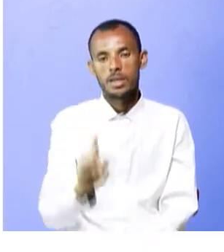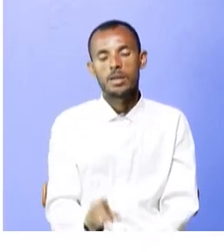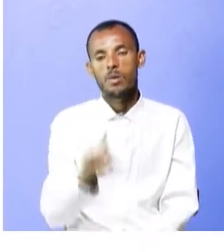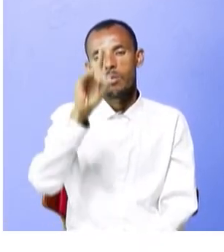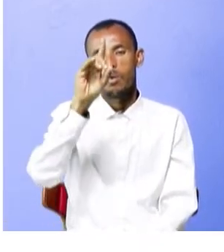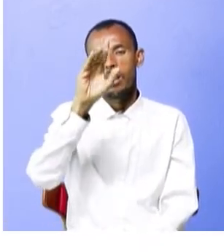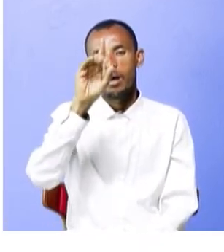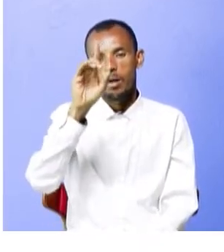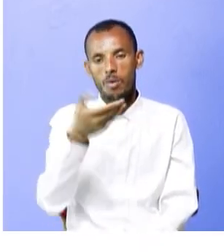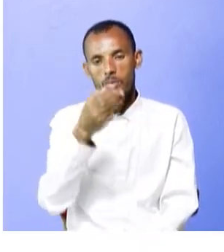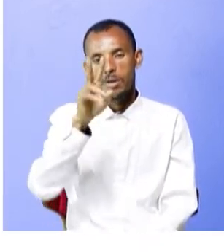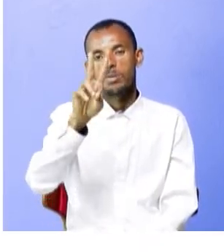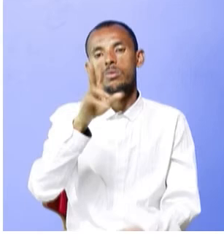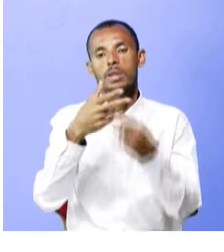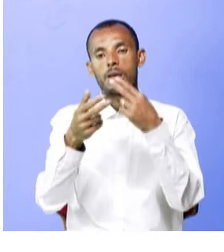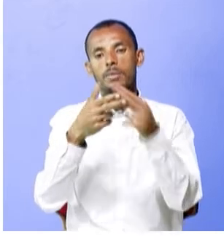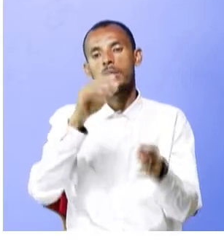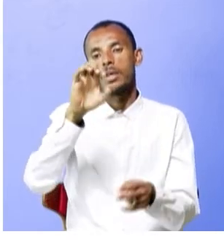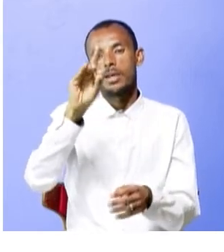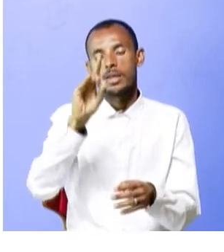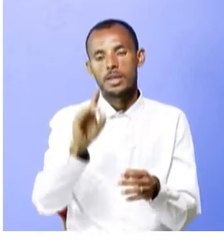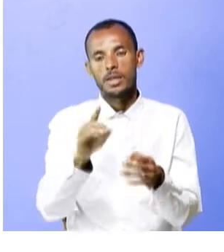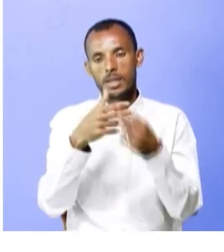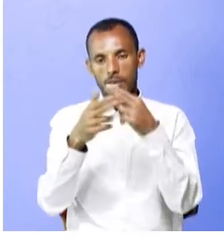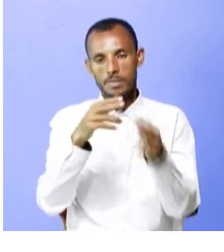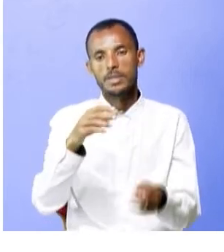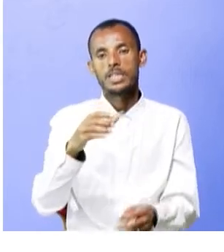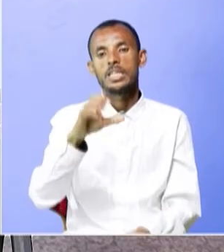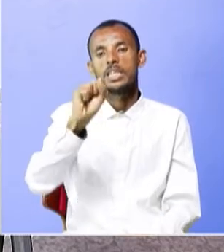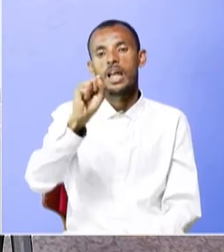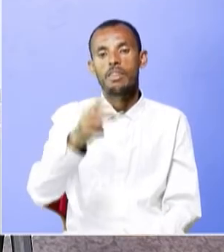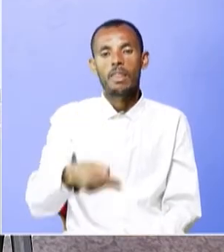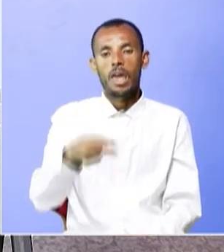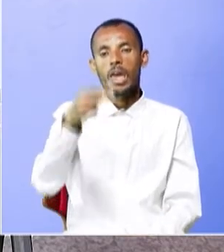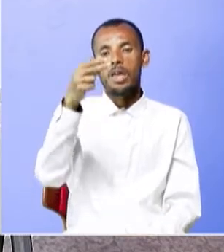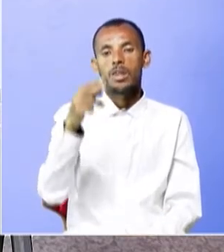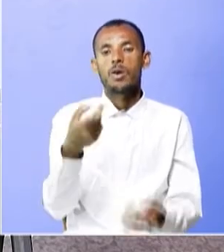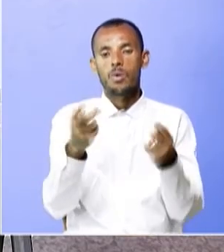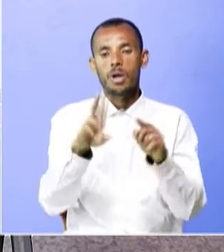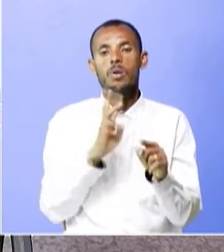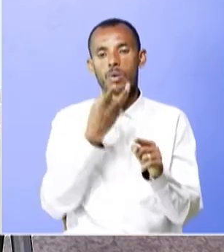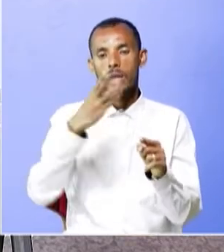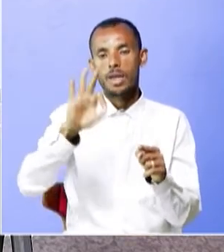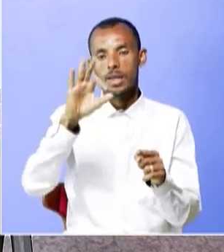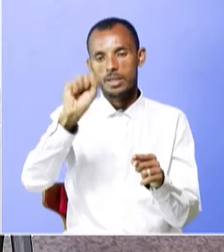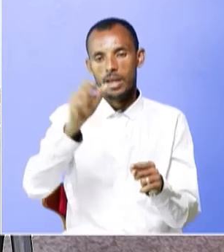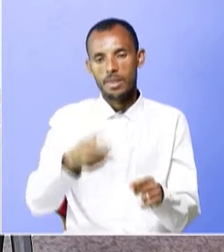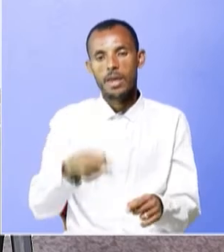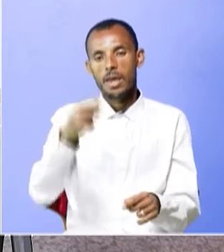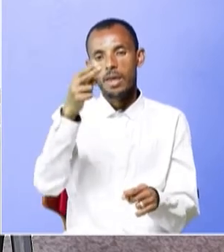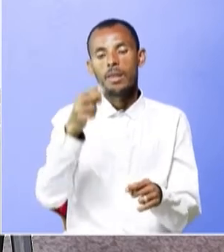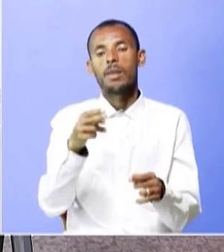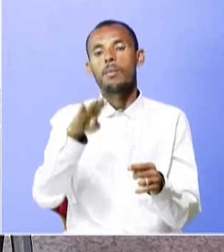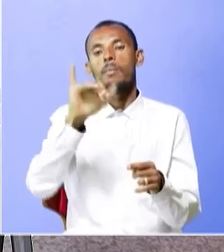times ED times the slant height. Where do we obtain this slant height? By constructing a